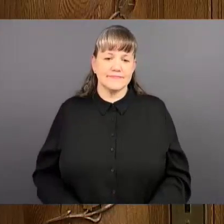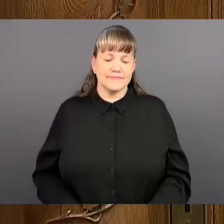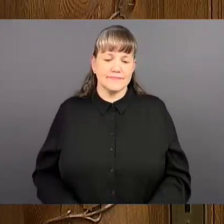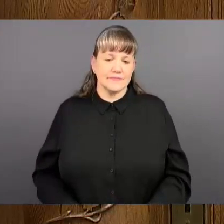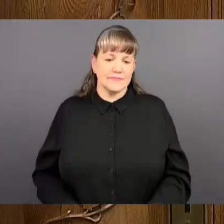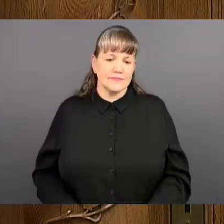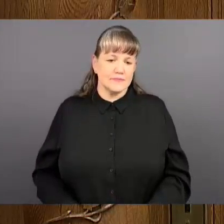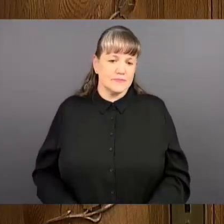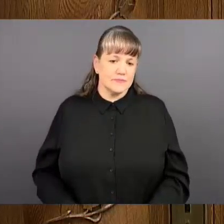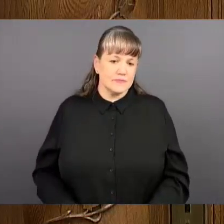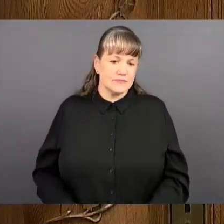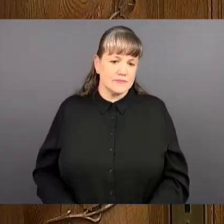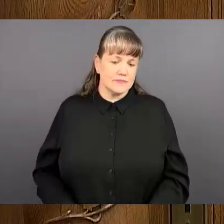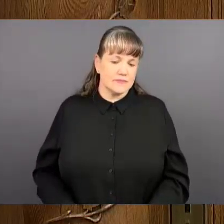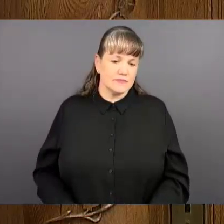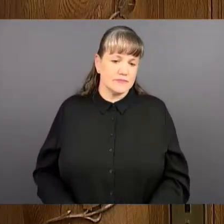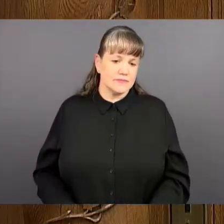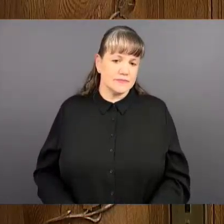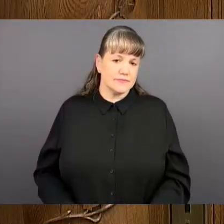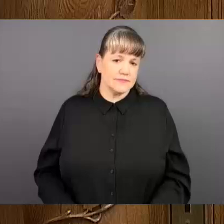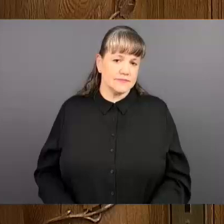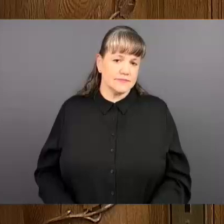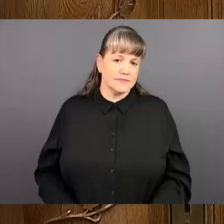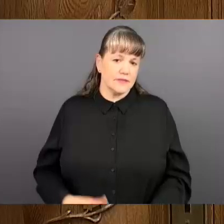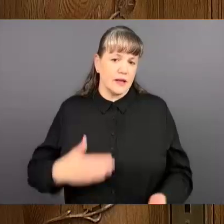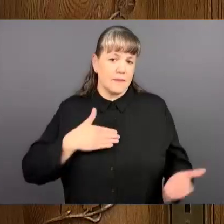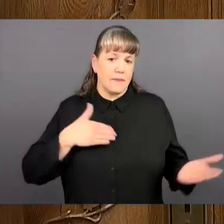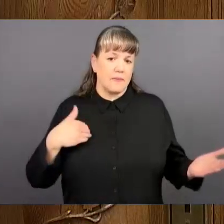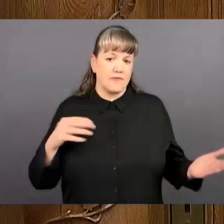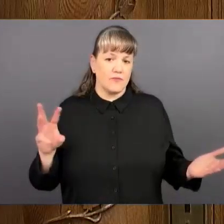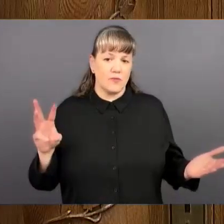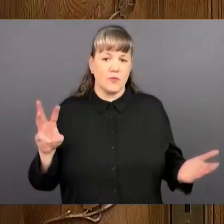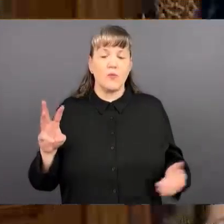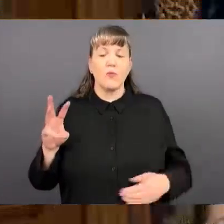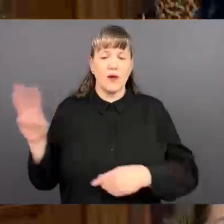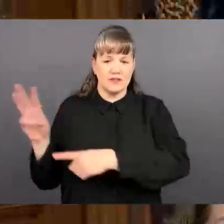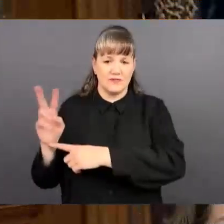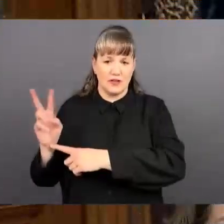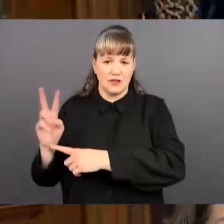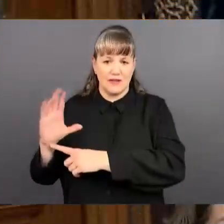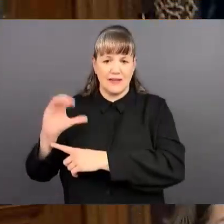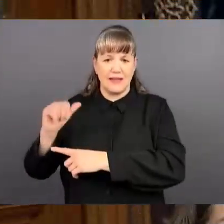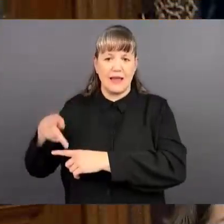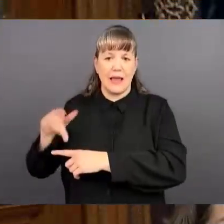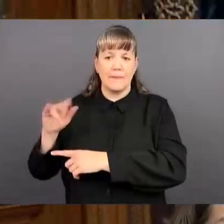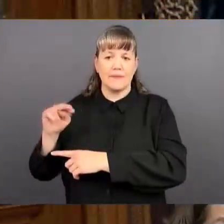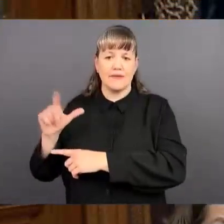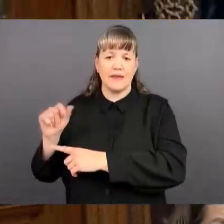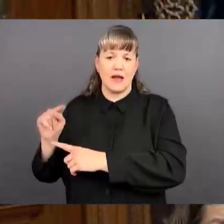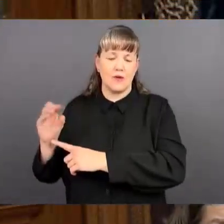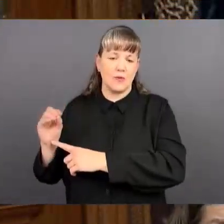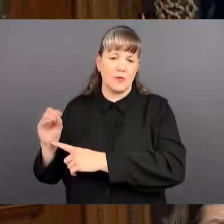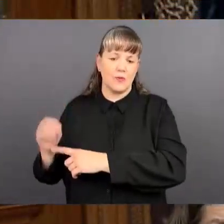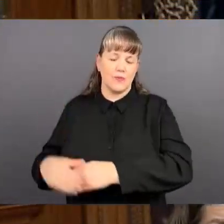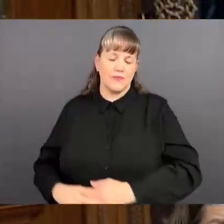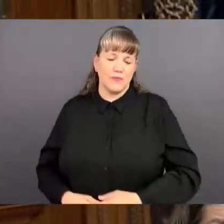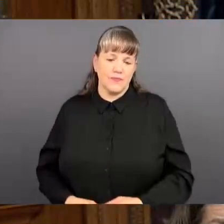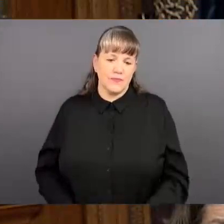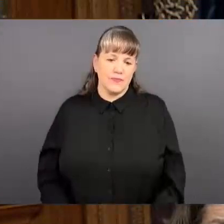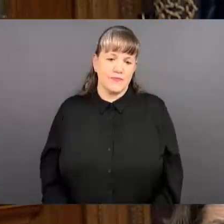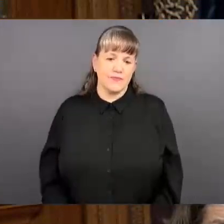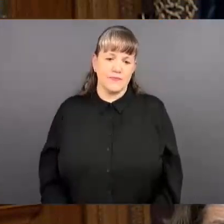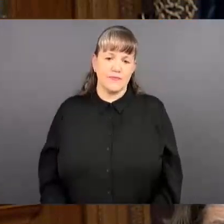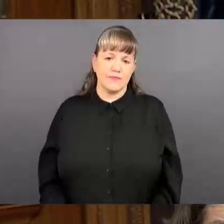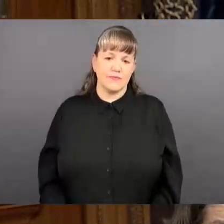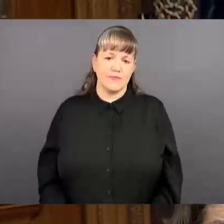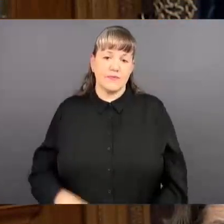Member for West Vancouver, Capilano. Thank you, Mr. Speaker. Parents, teachers, sports staff from all over